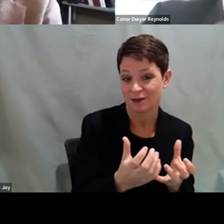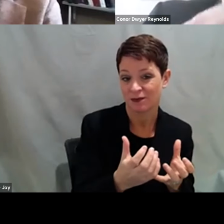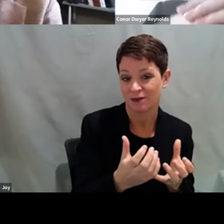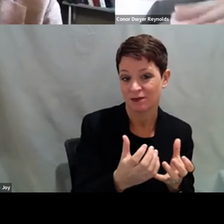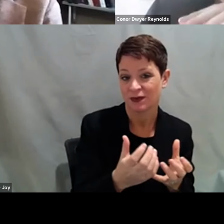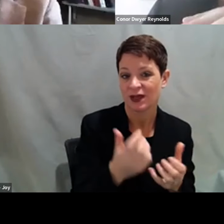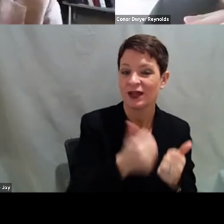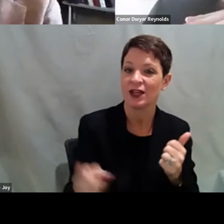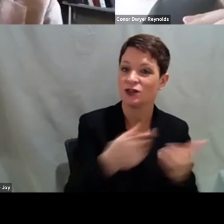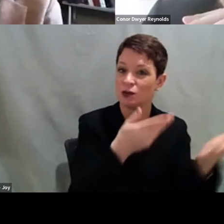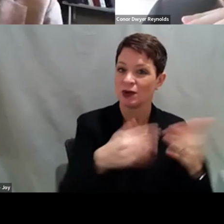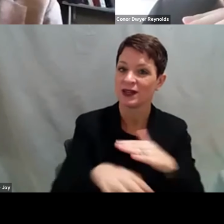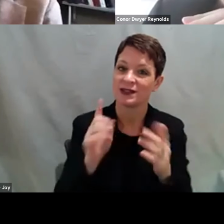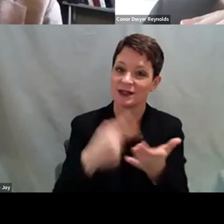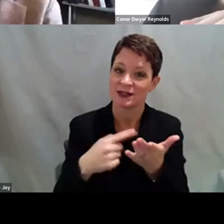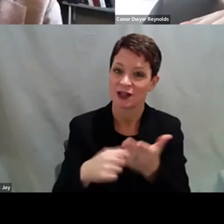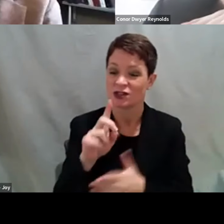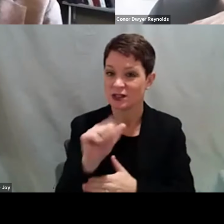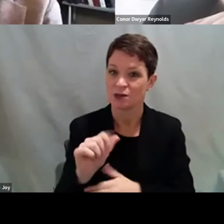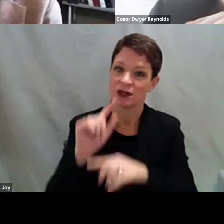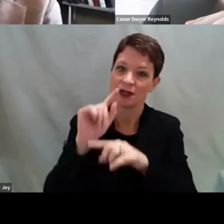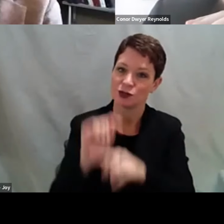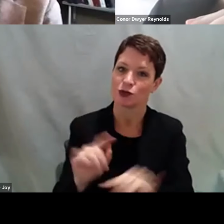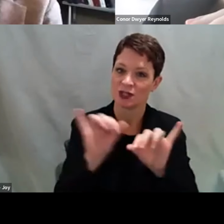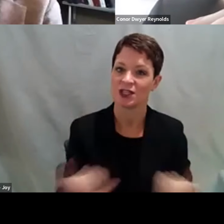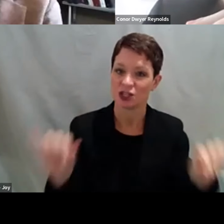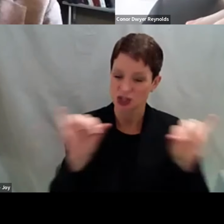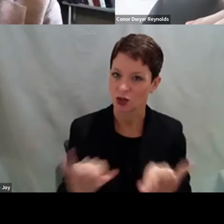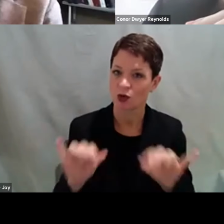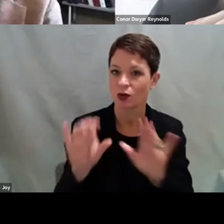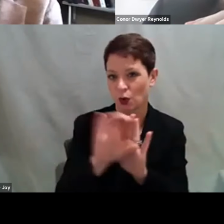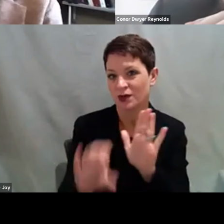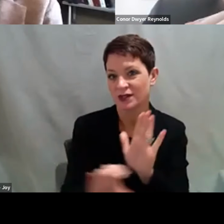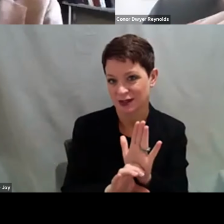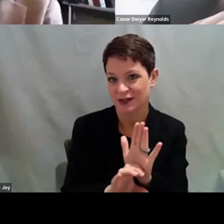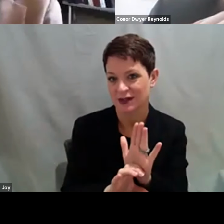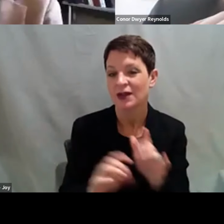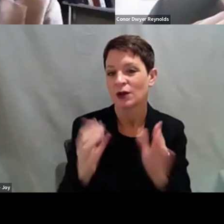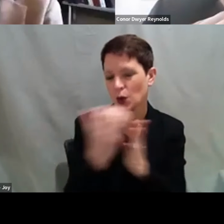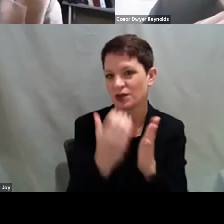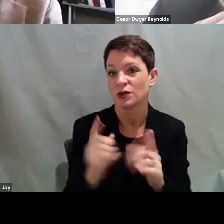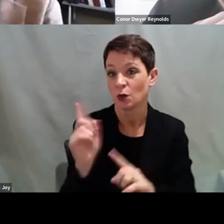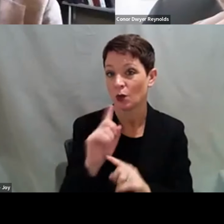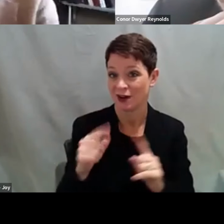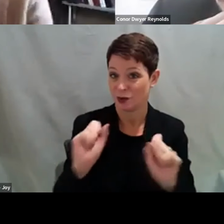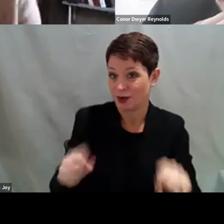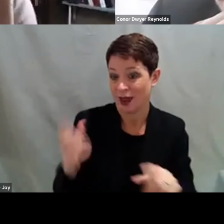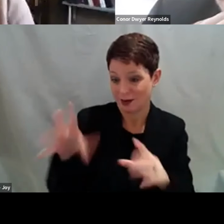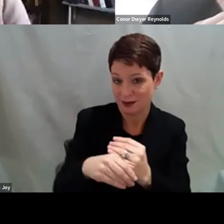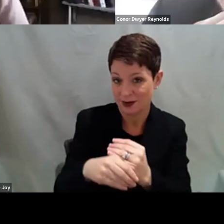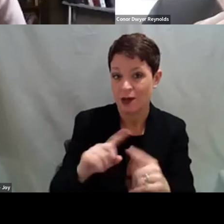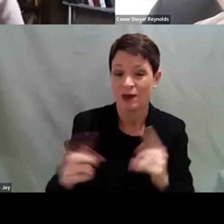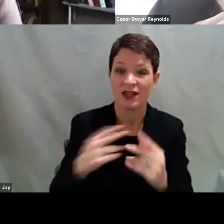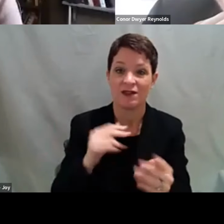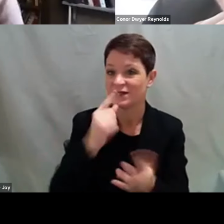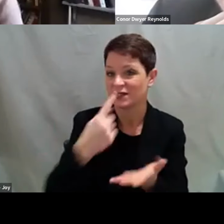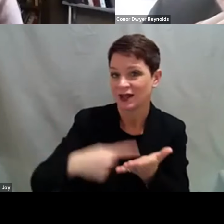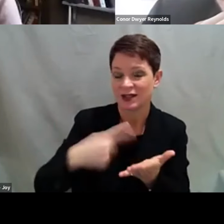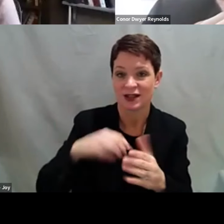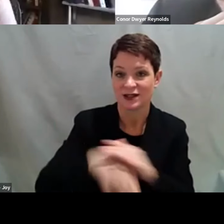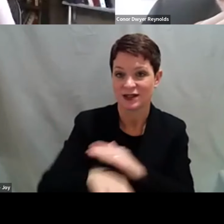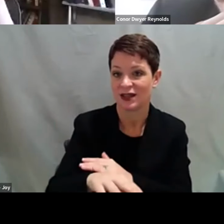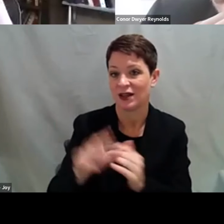bringing in discussions of disability in traditional doctrinal courses where relevant, even if they go undiscussed in the